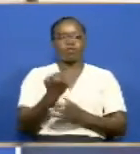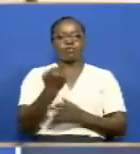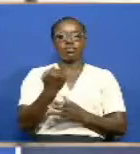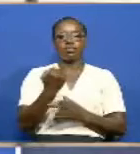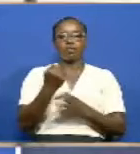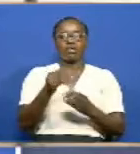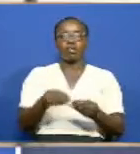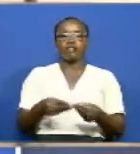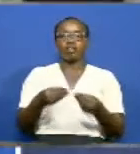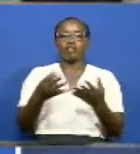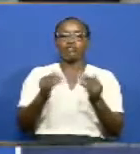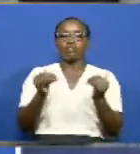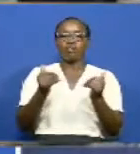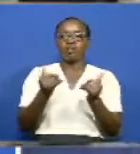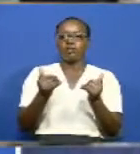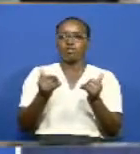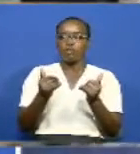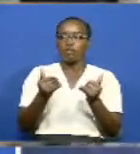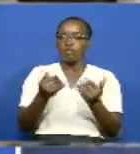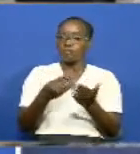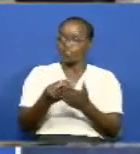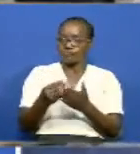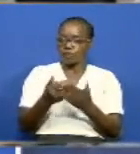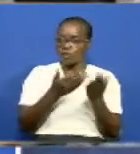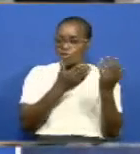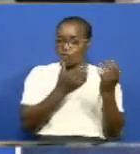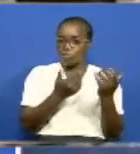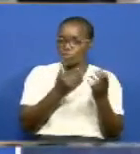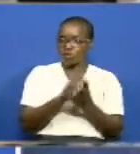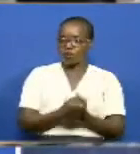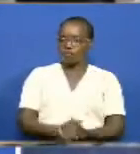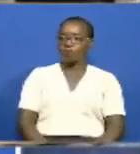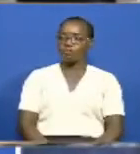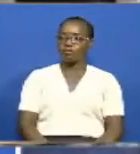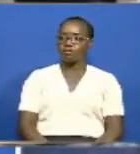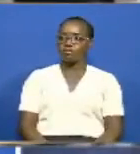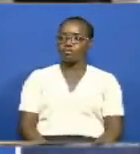to give them a new lease. For Channel One News, I am Emily K. Badi.